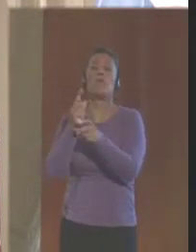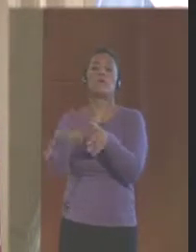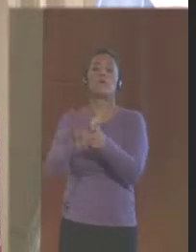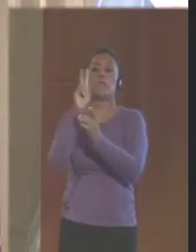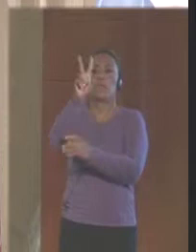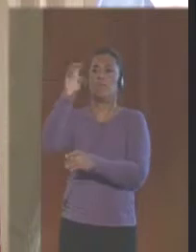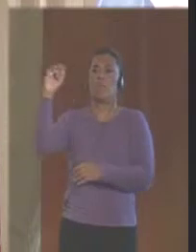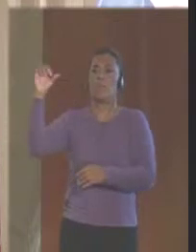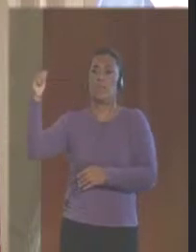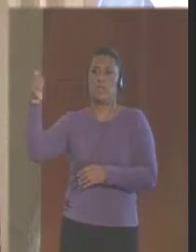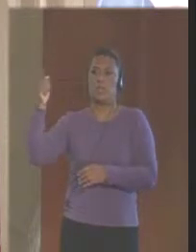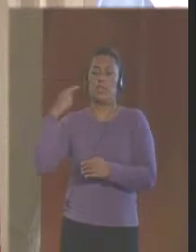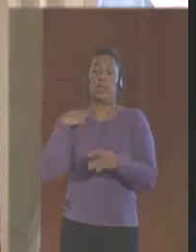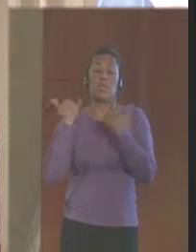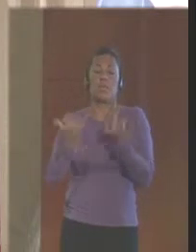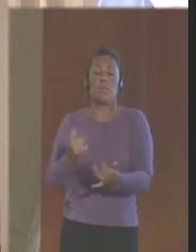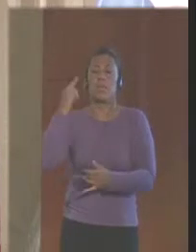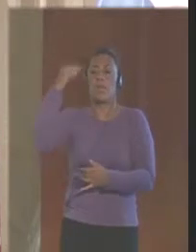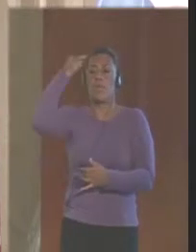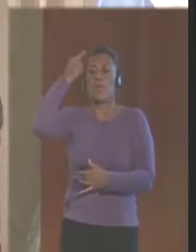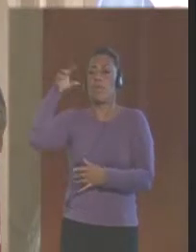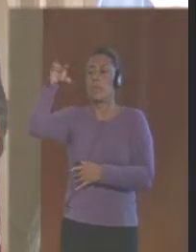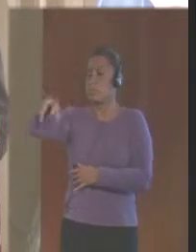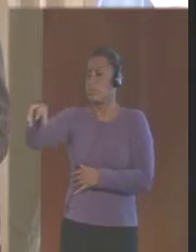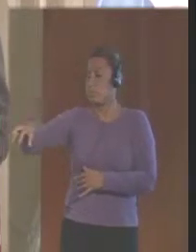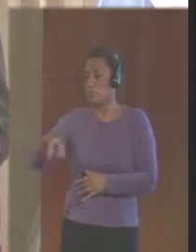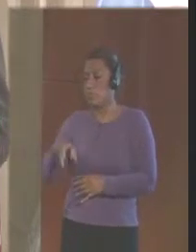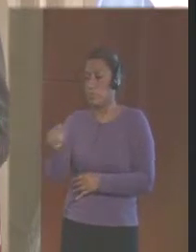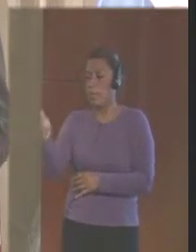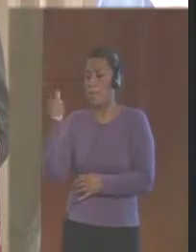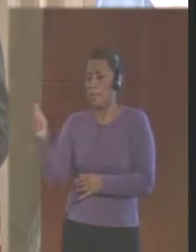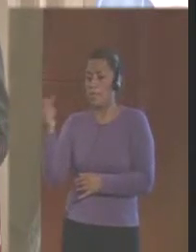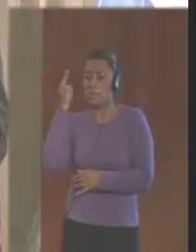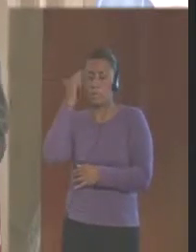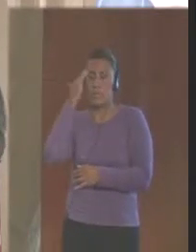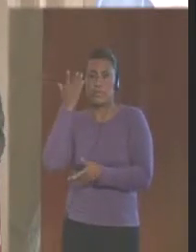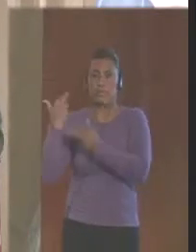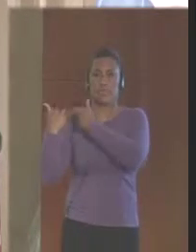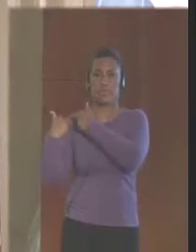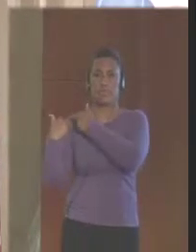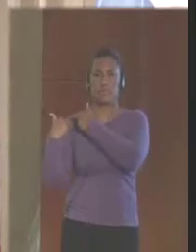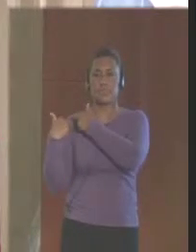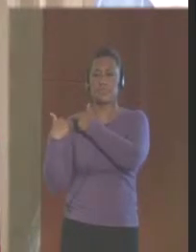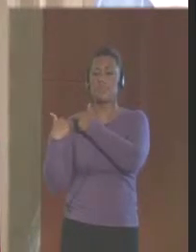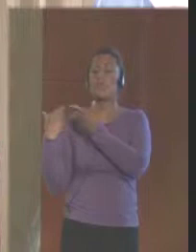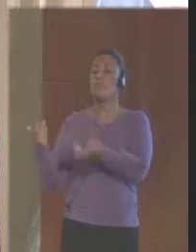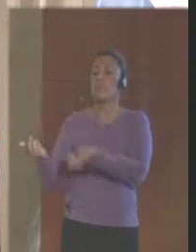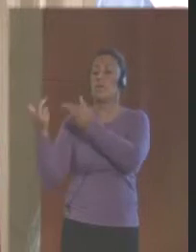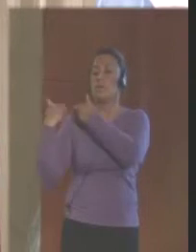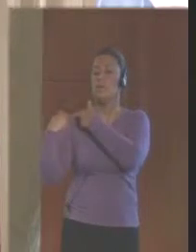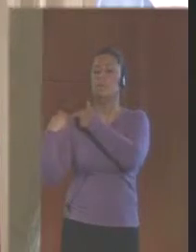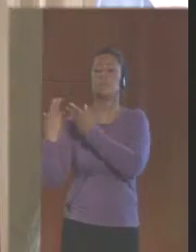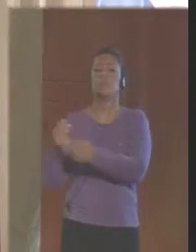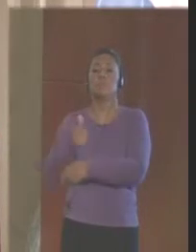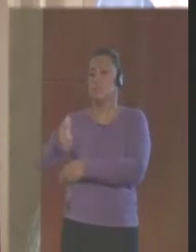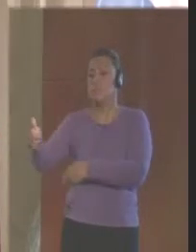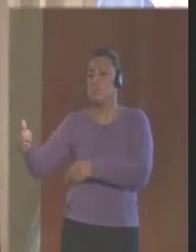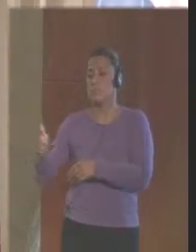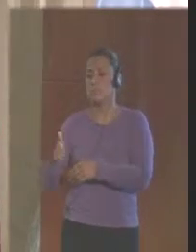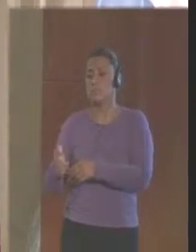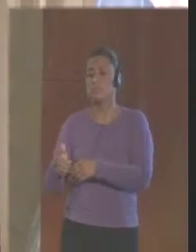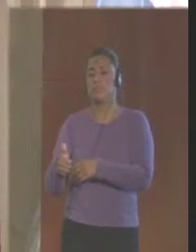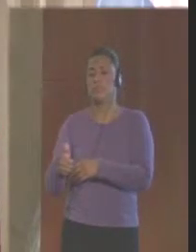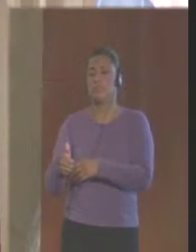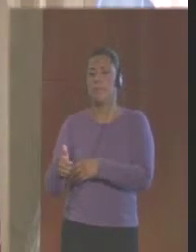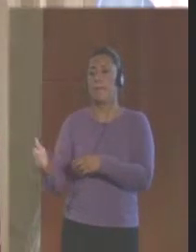level across the local government bodies throughout Trinidad and Tobago.